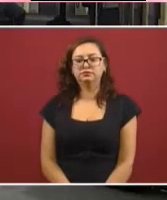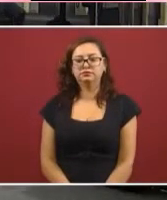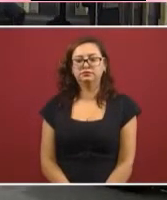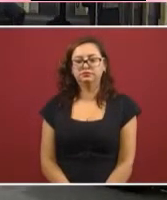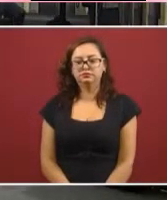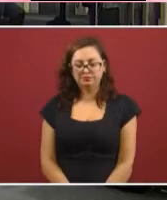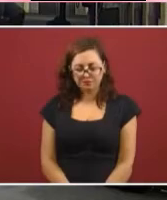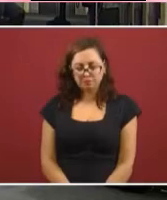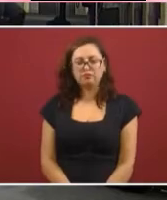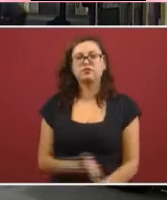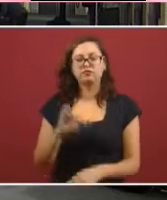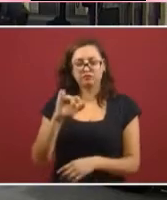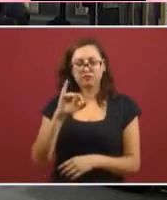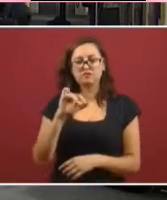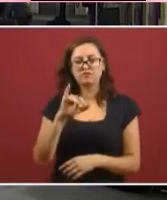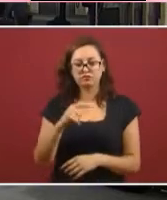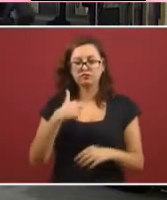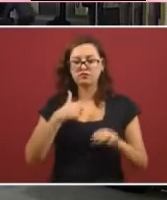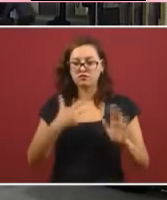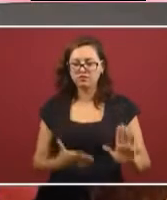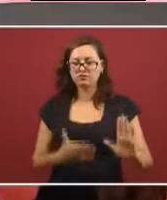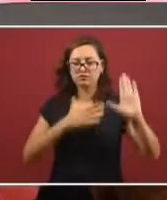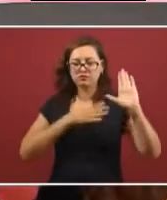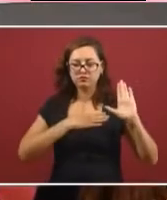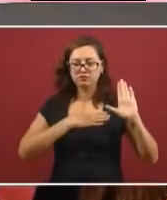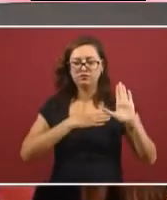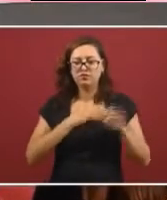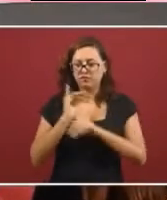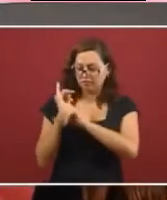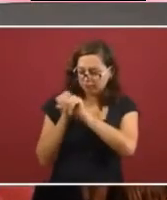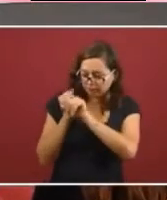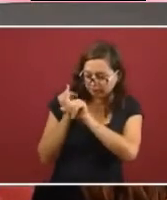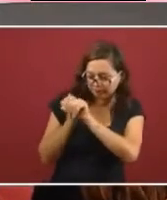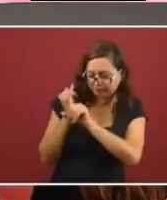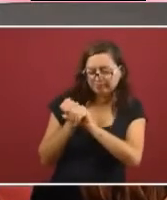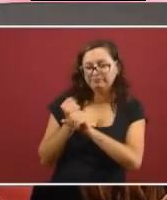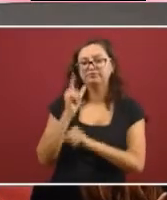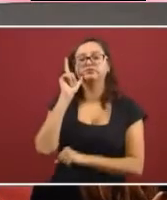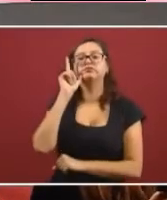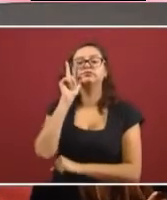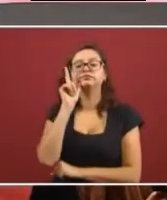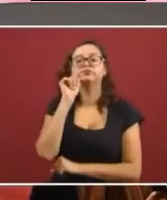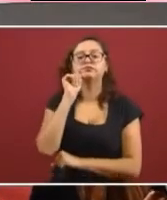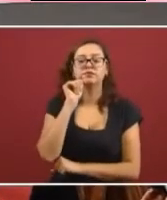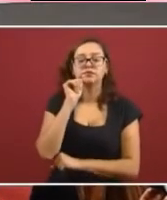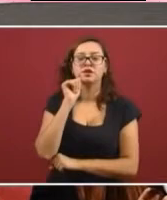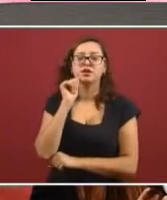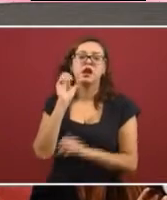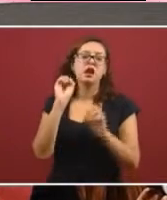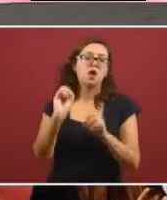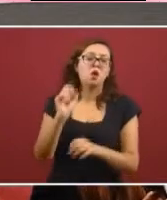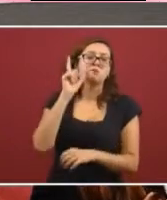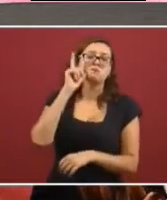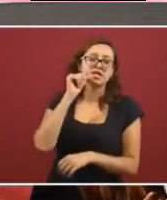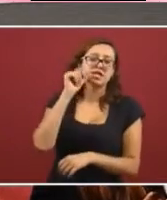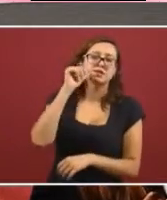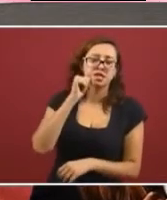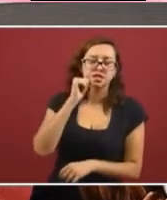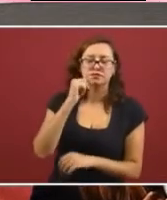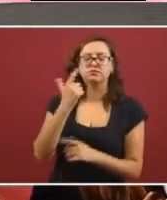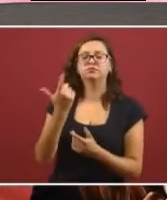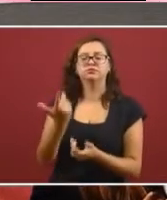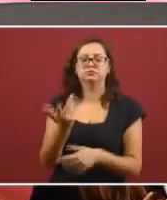Sí. Yo me comprometo a que mañana, yes, I'm committing pasado, that tomorrow, the next